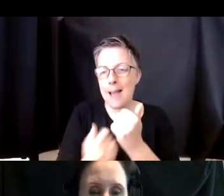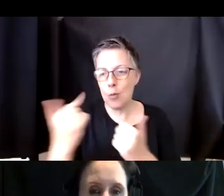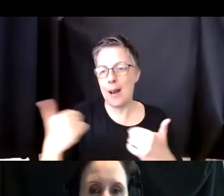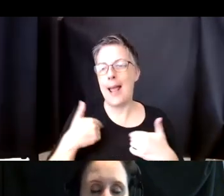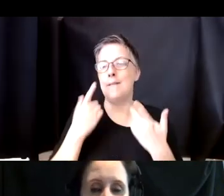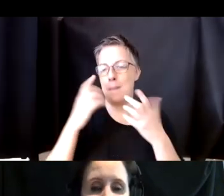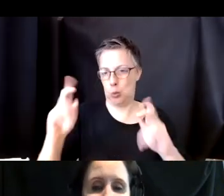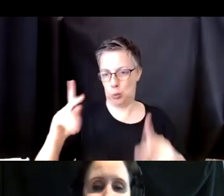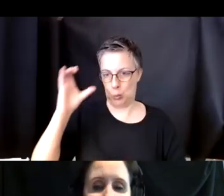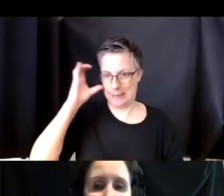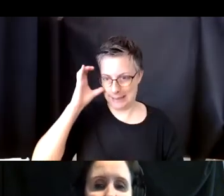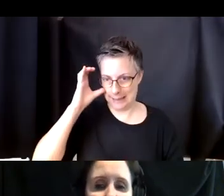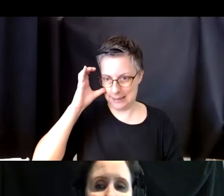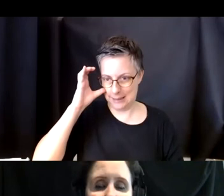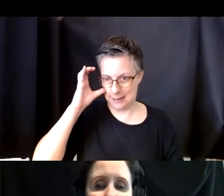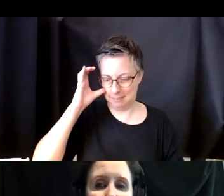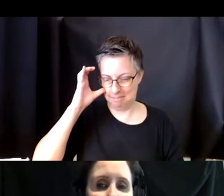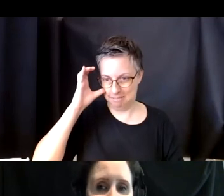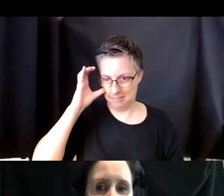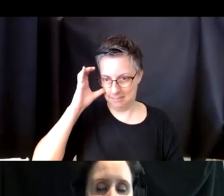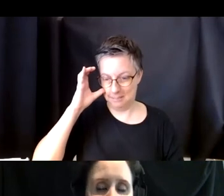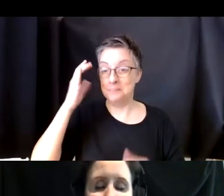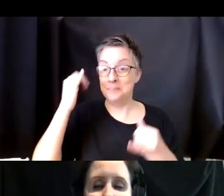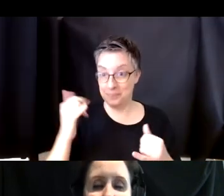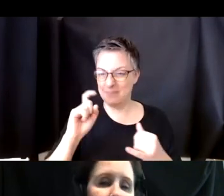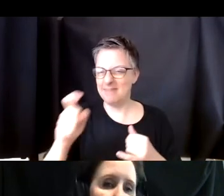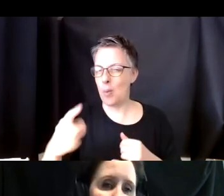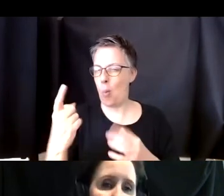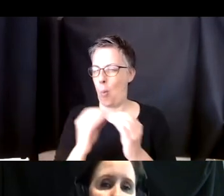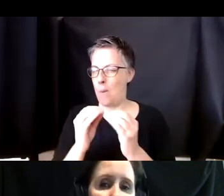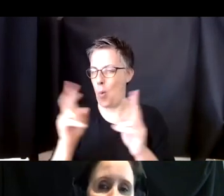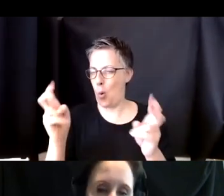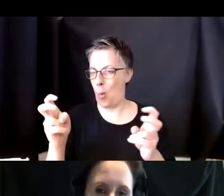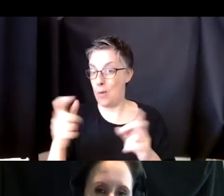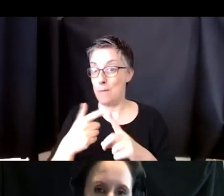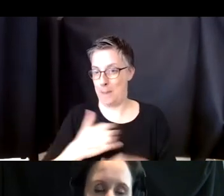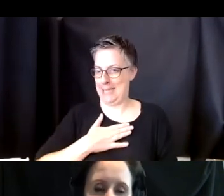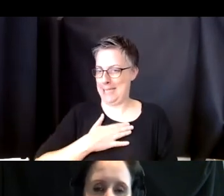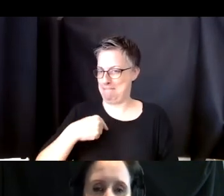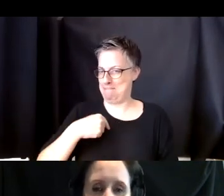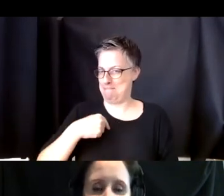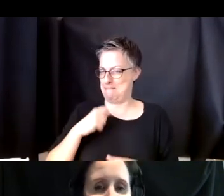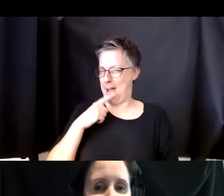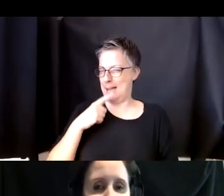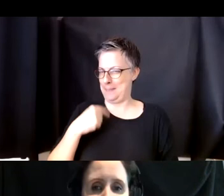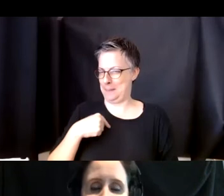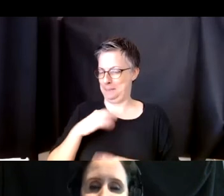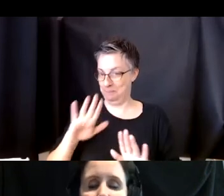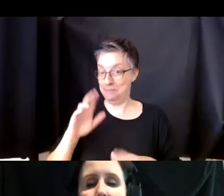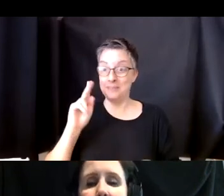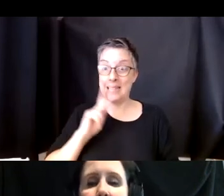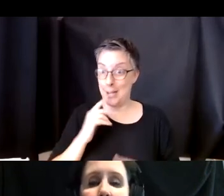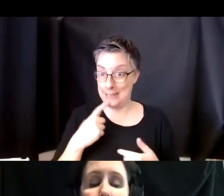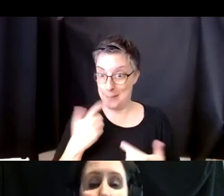listen. And I'm going to give you another quote. This one is my own quote. So the Carrie quote